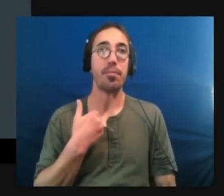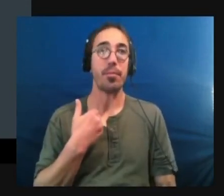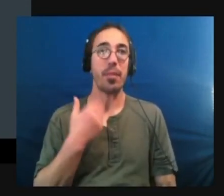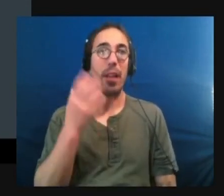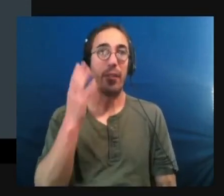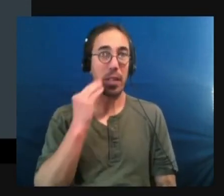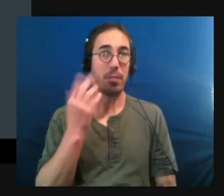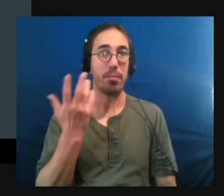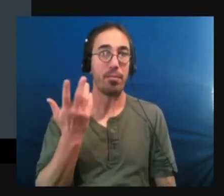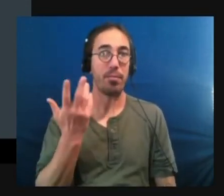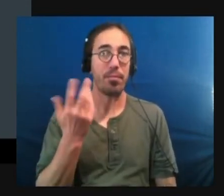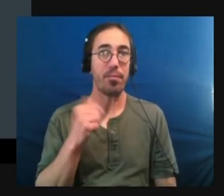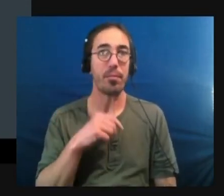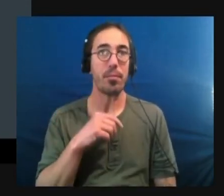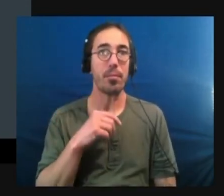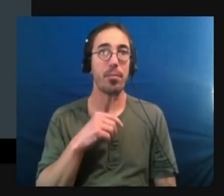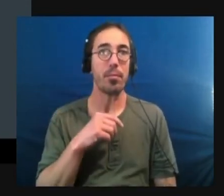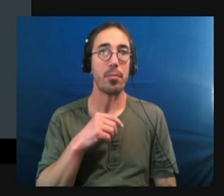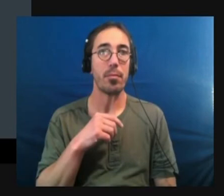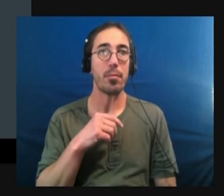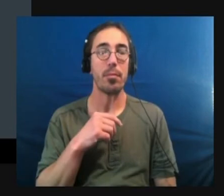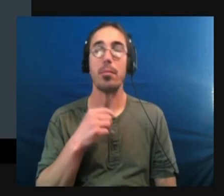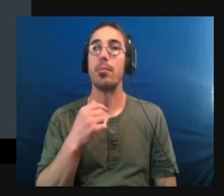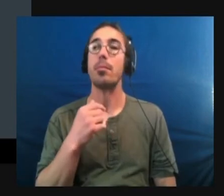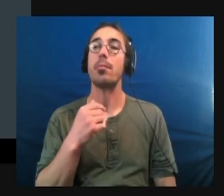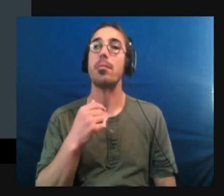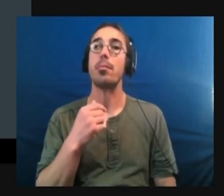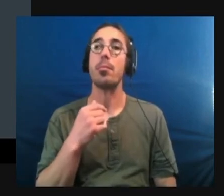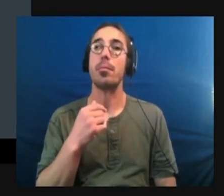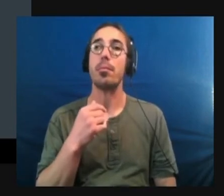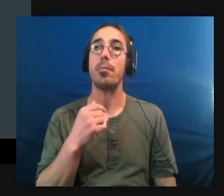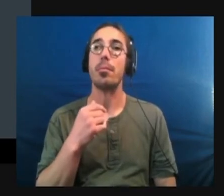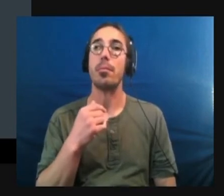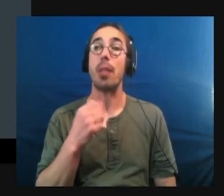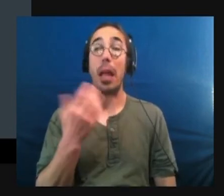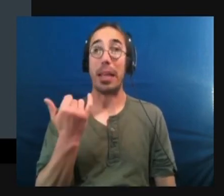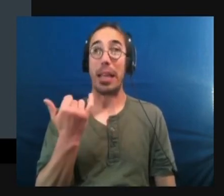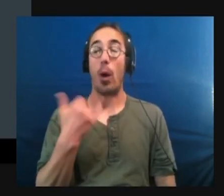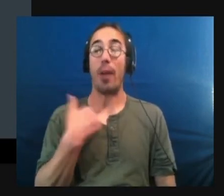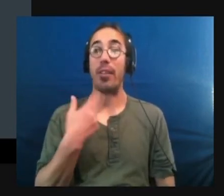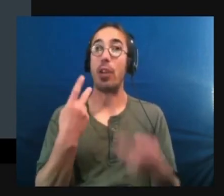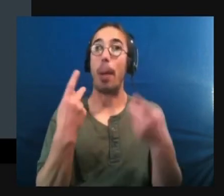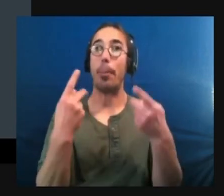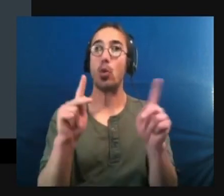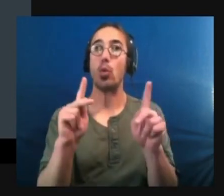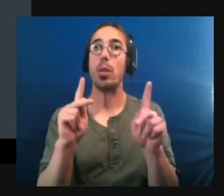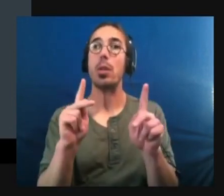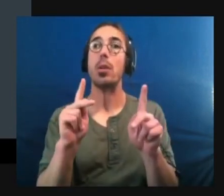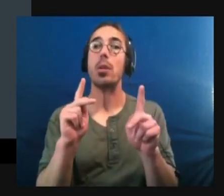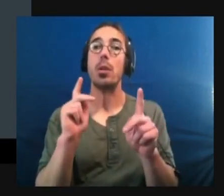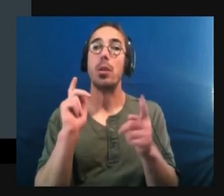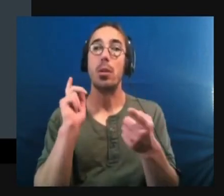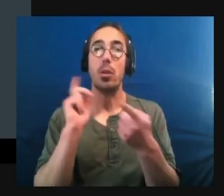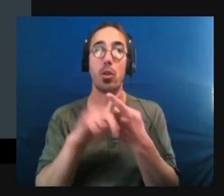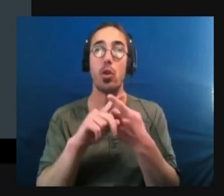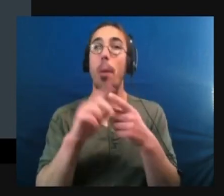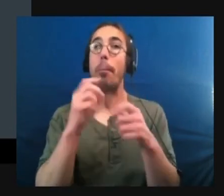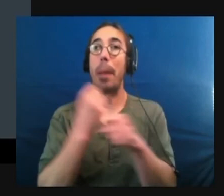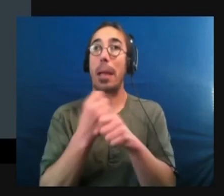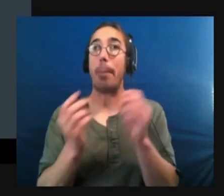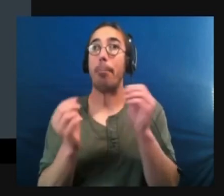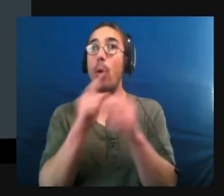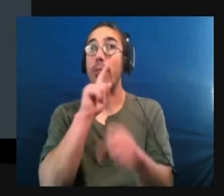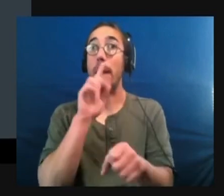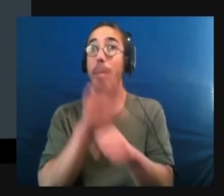let you down. Now that I've had the opportunity to make more of a